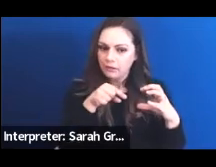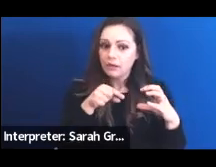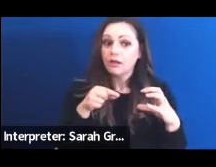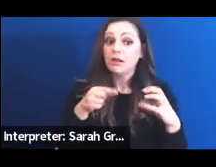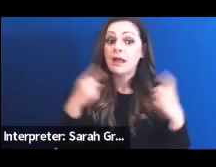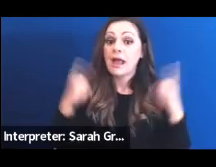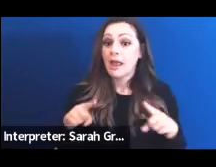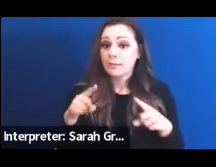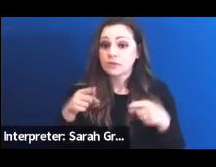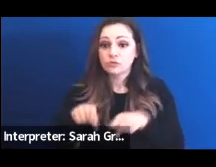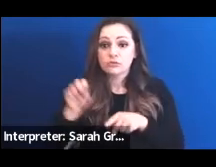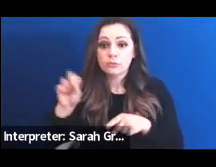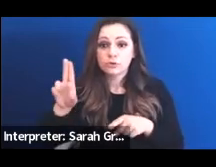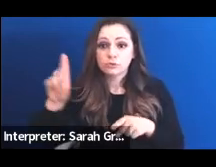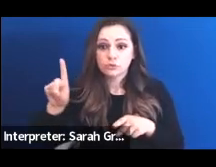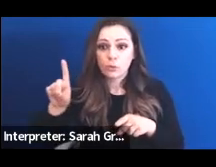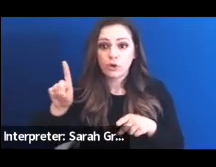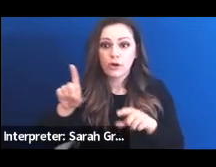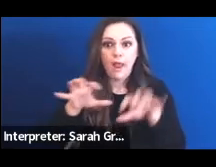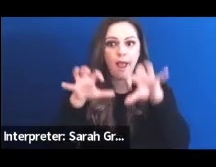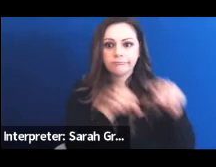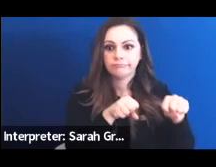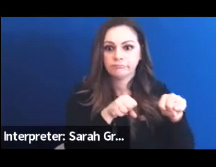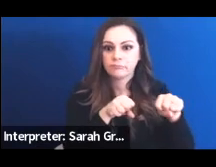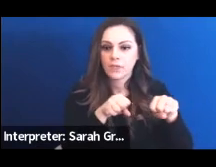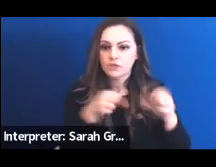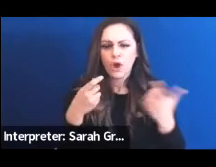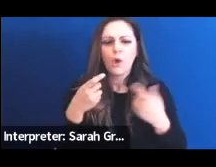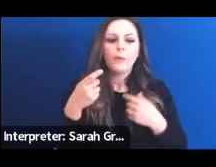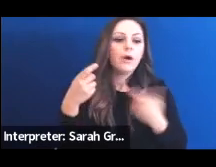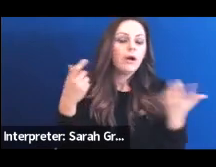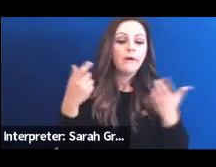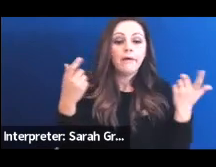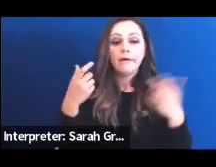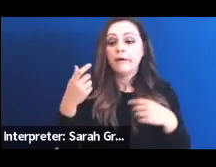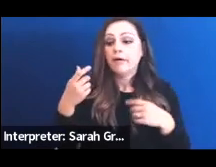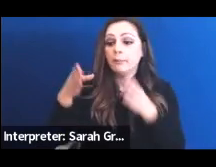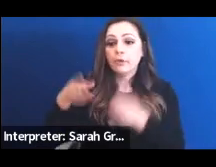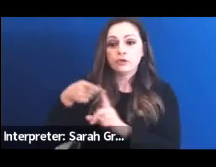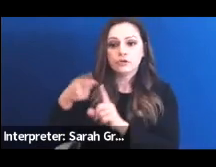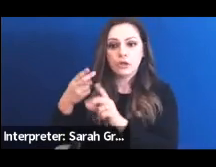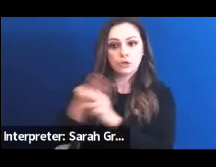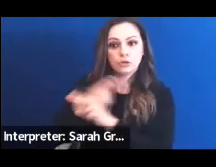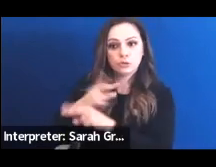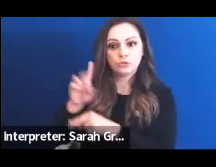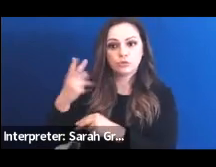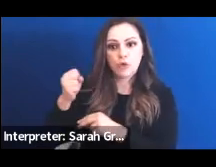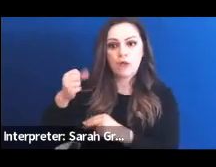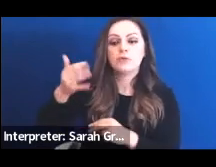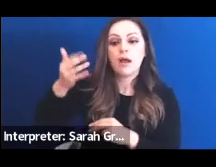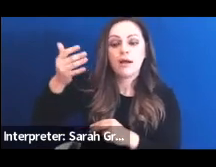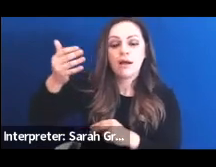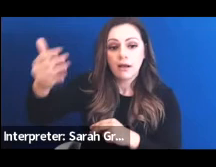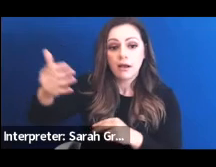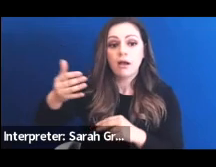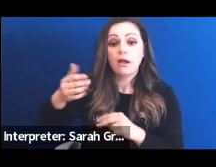So basically, after somebody's been using drugs for a certain amount of time, using drugs achieves the same